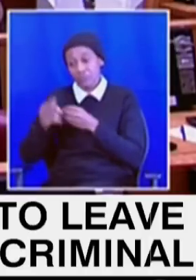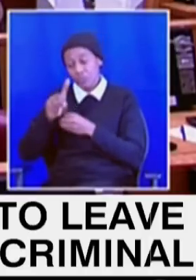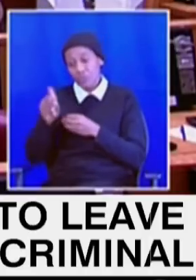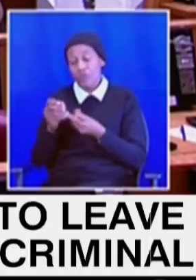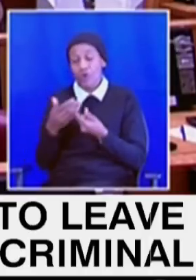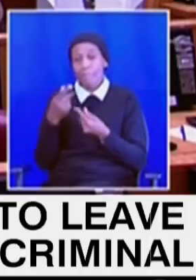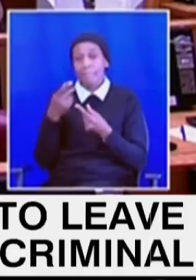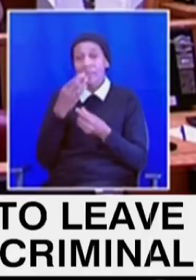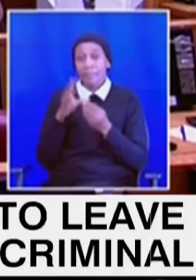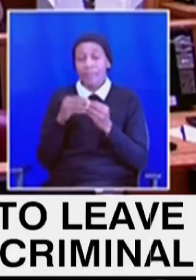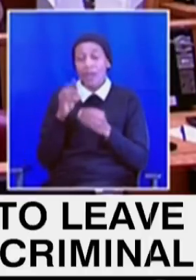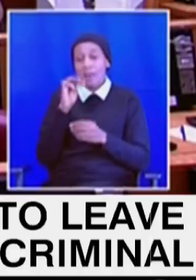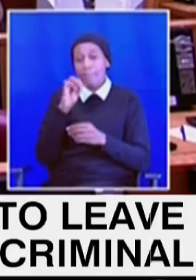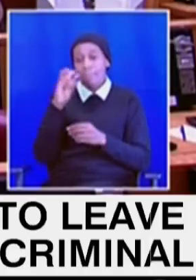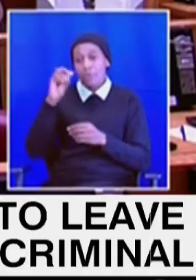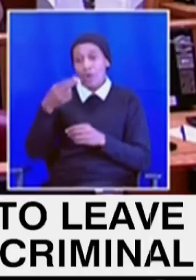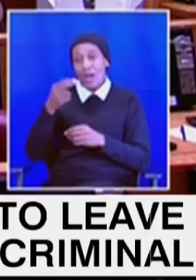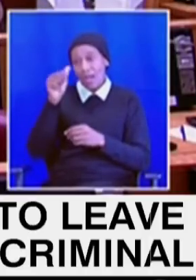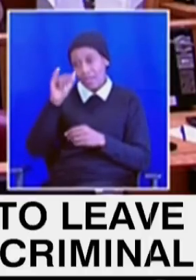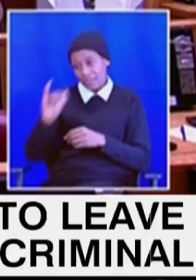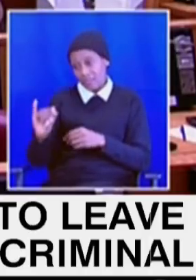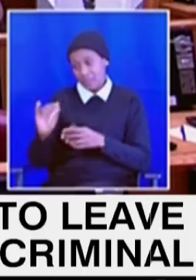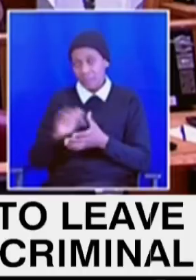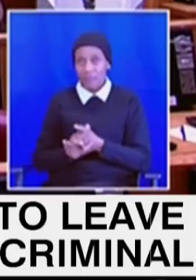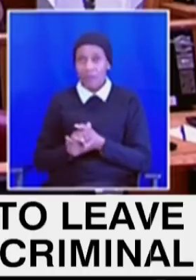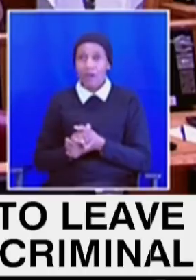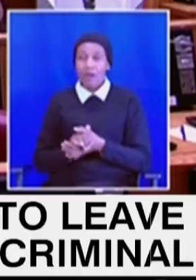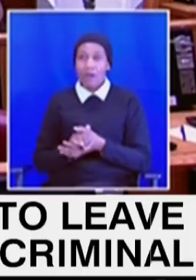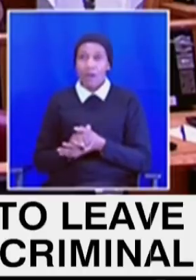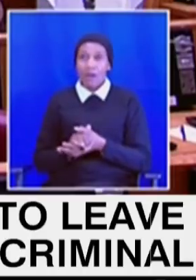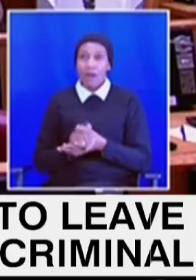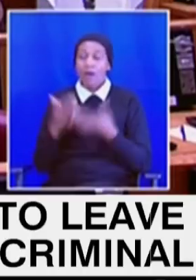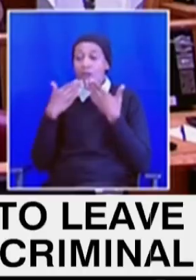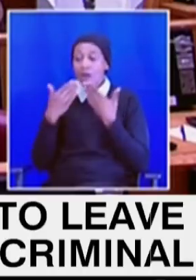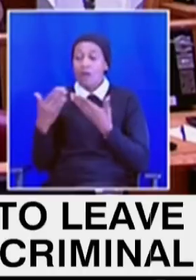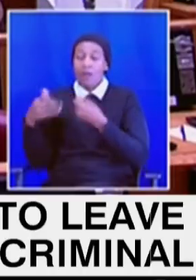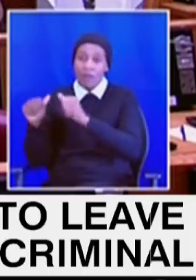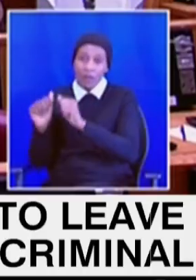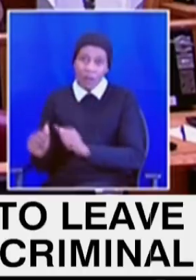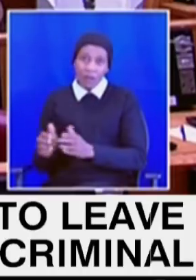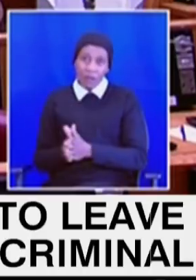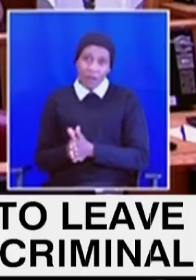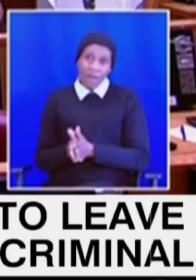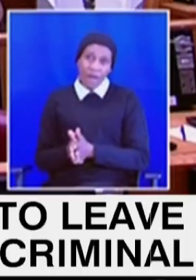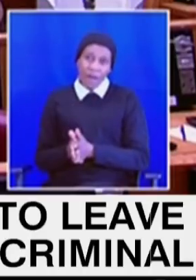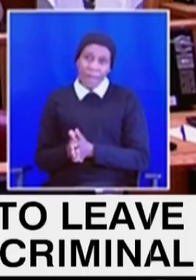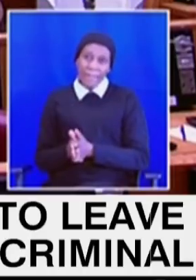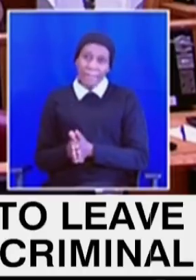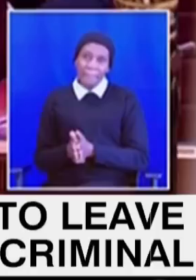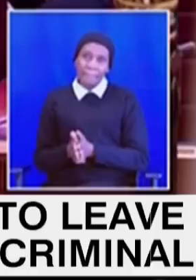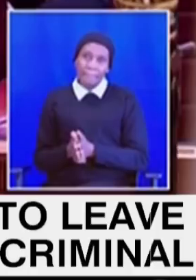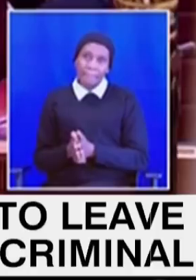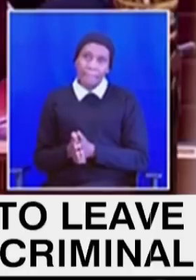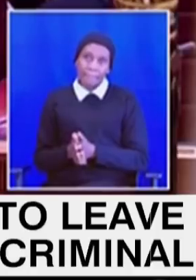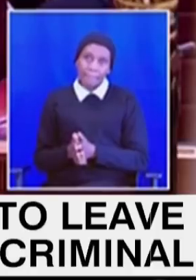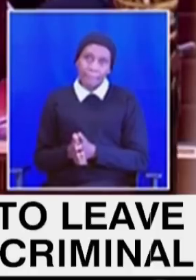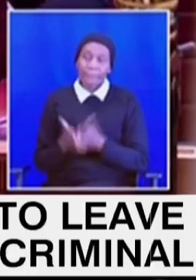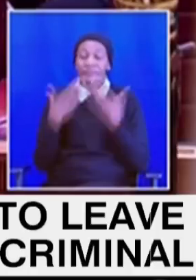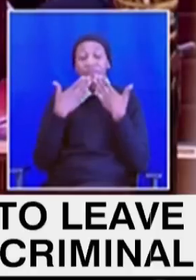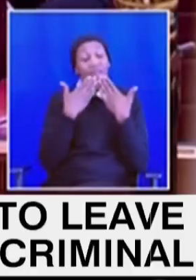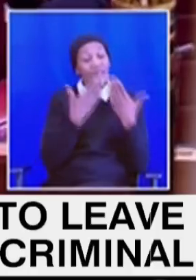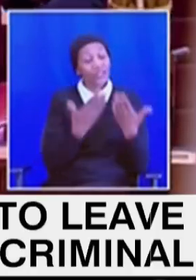Mahai. Honourable Mahai. Thank you very much, Chairperson of the Council. And thank